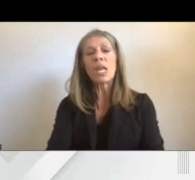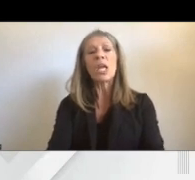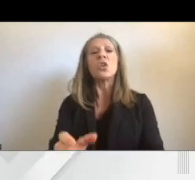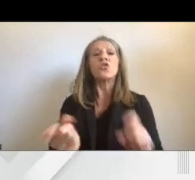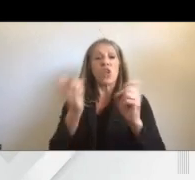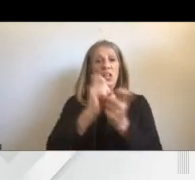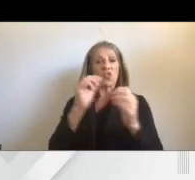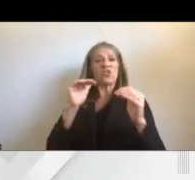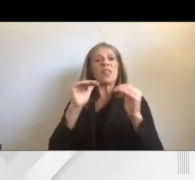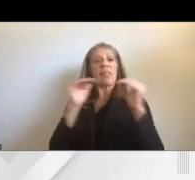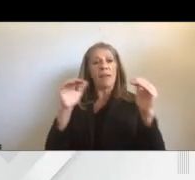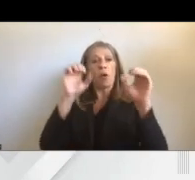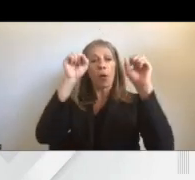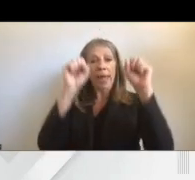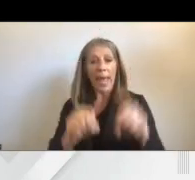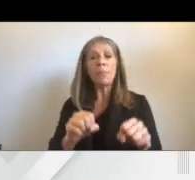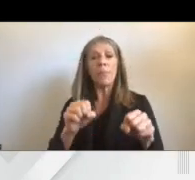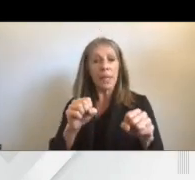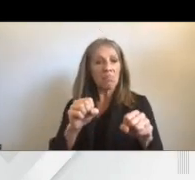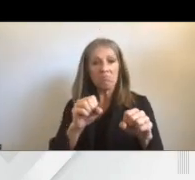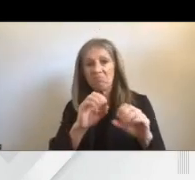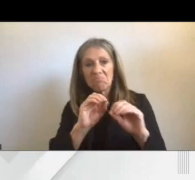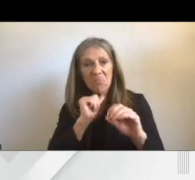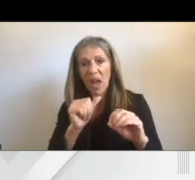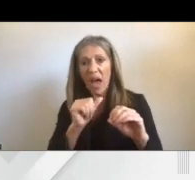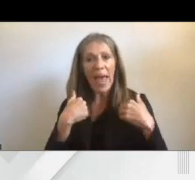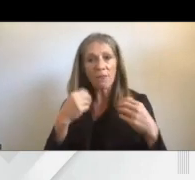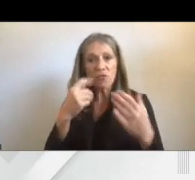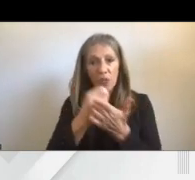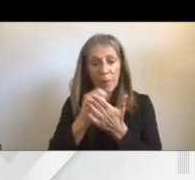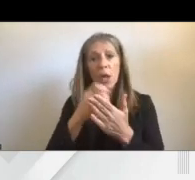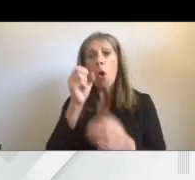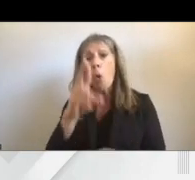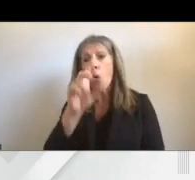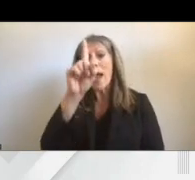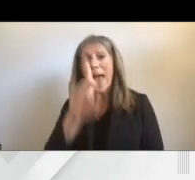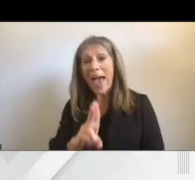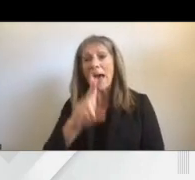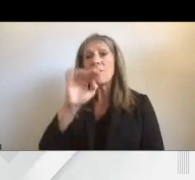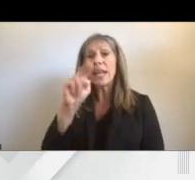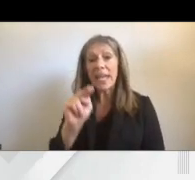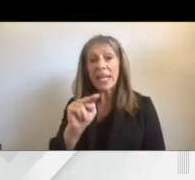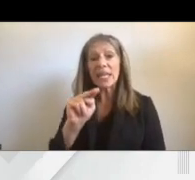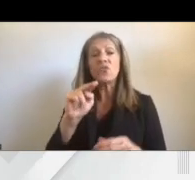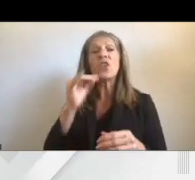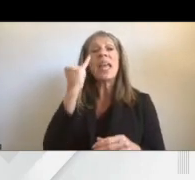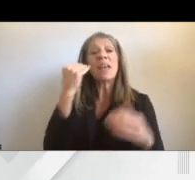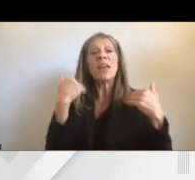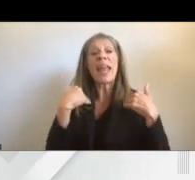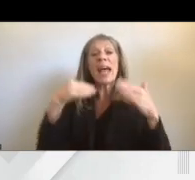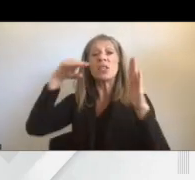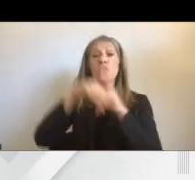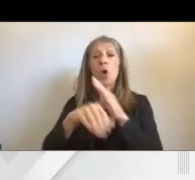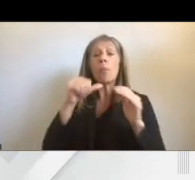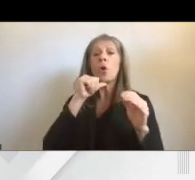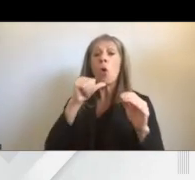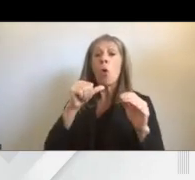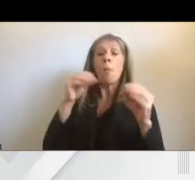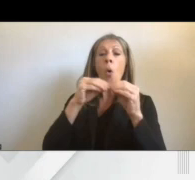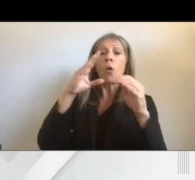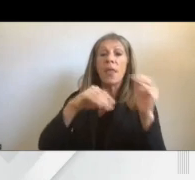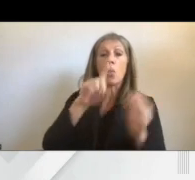inch without treatment, or 1/2 inch if beveled with a slope no steeper than